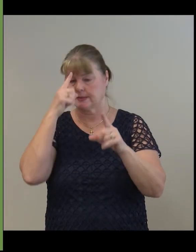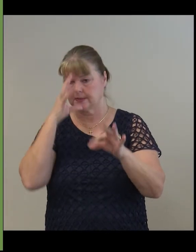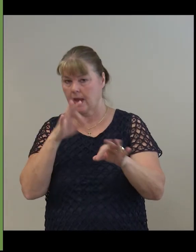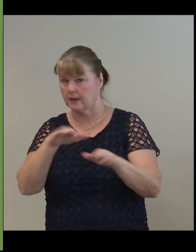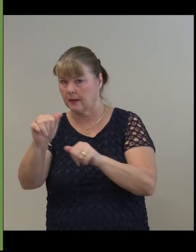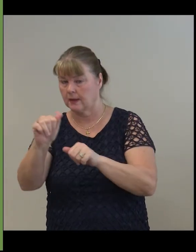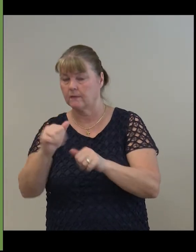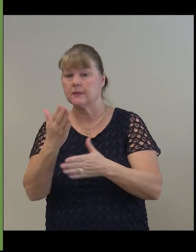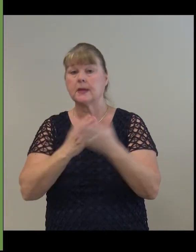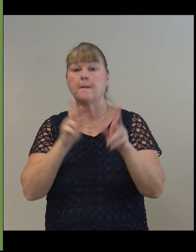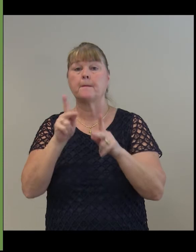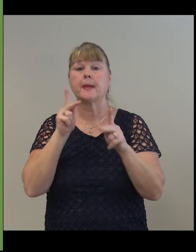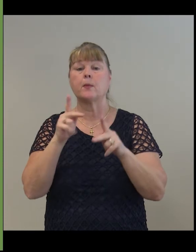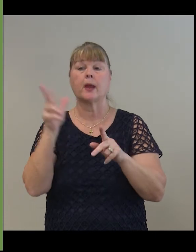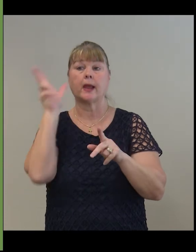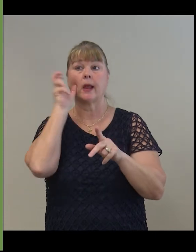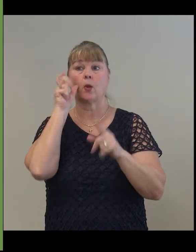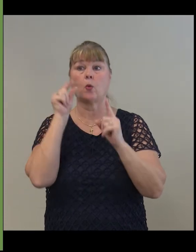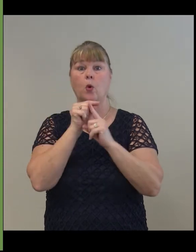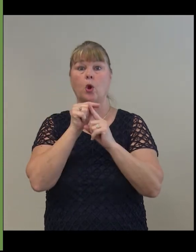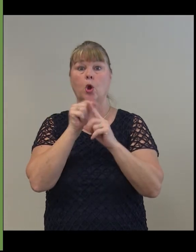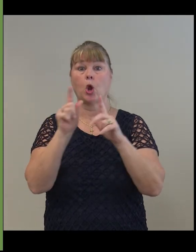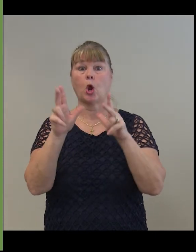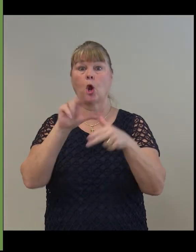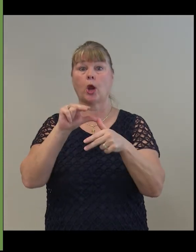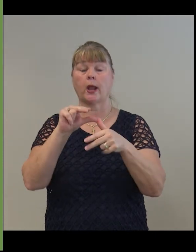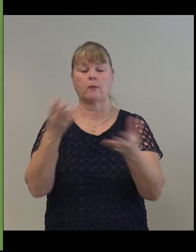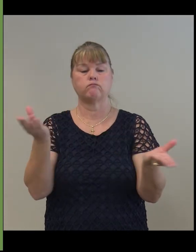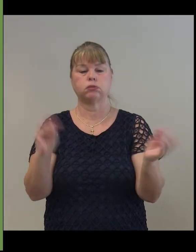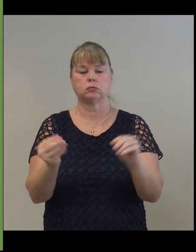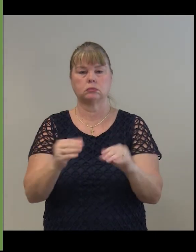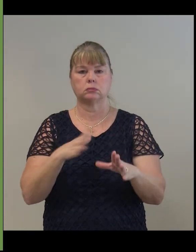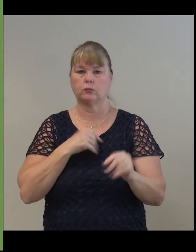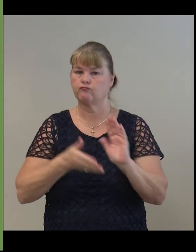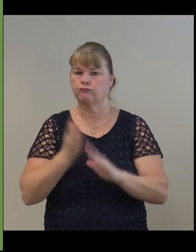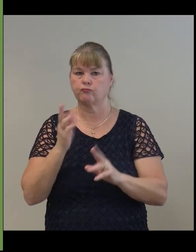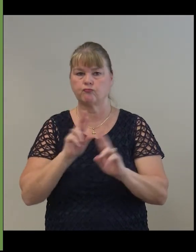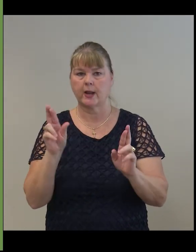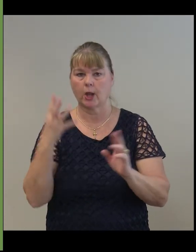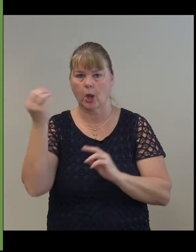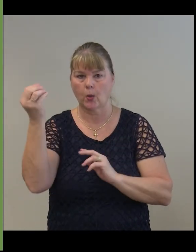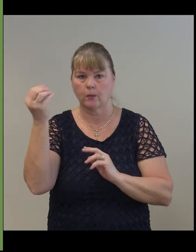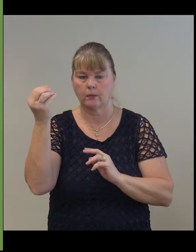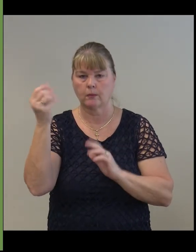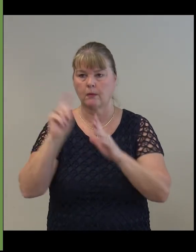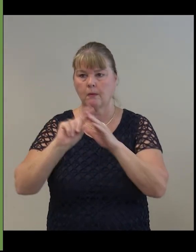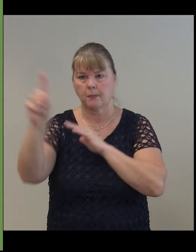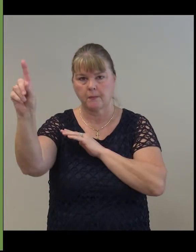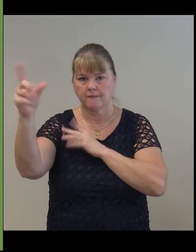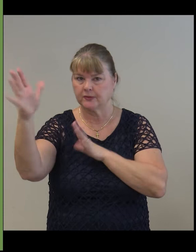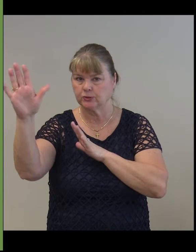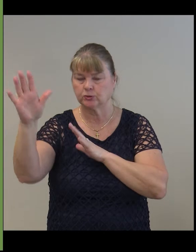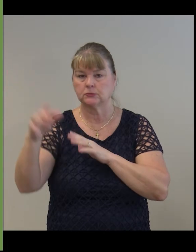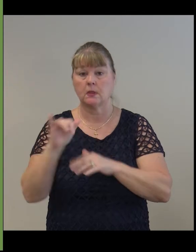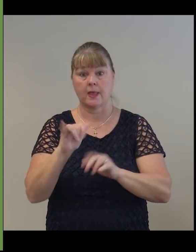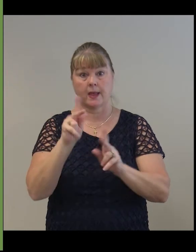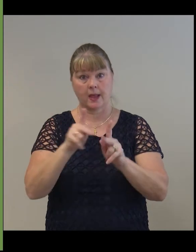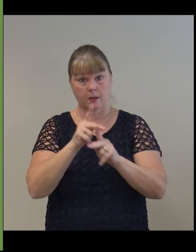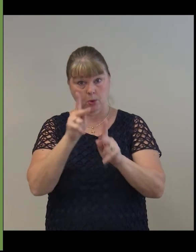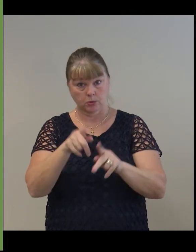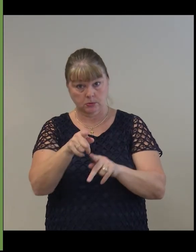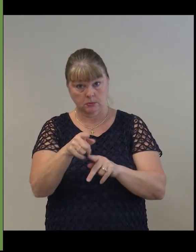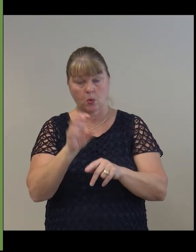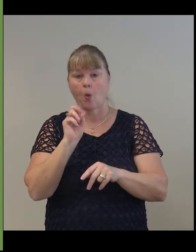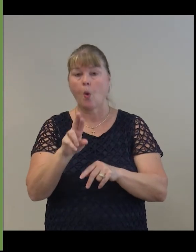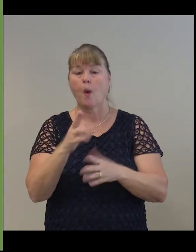take? There are some people that hear the word hurricane and they have already packed their bags and they are already long gone. Are you that type